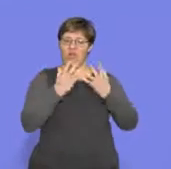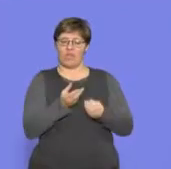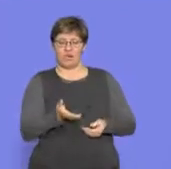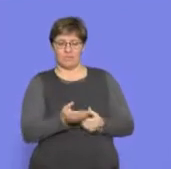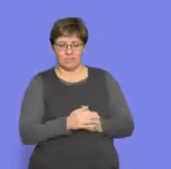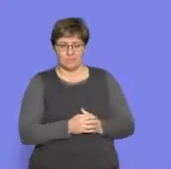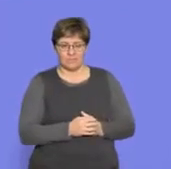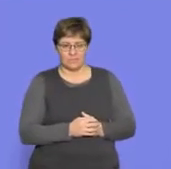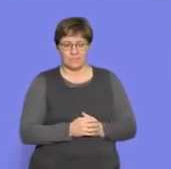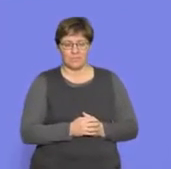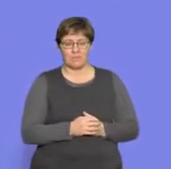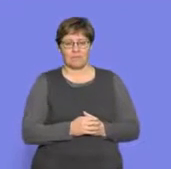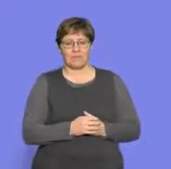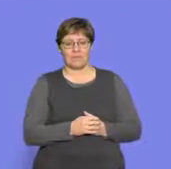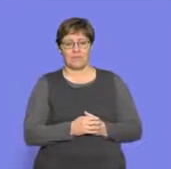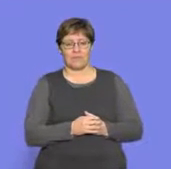Earth.